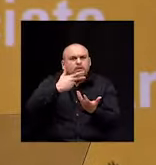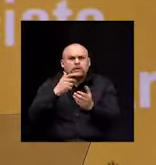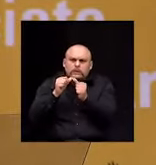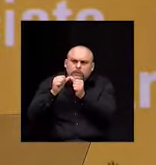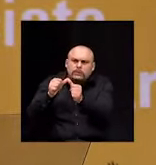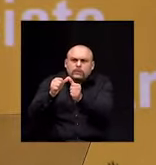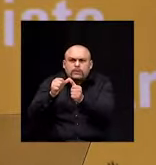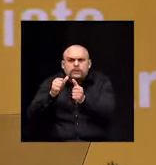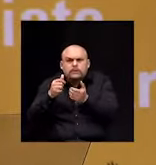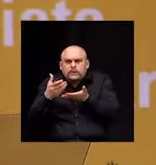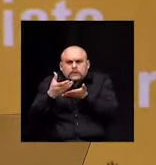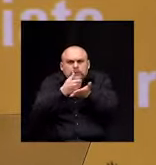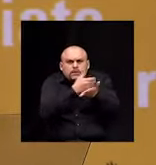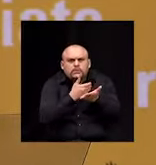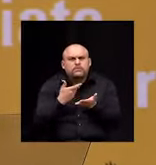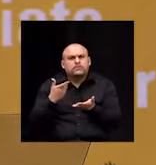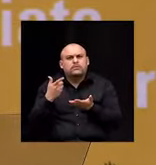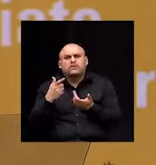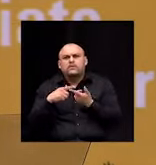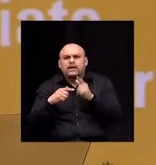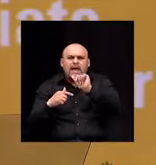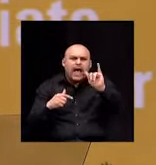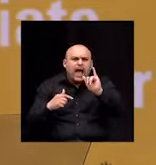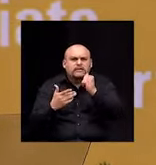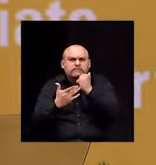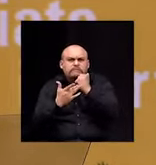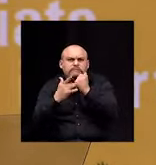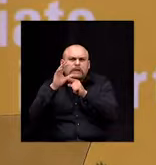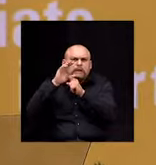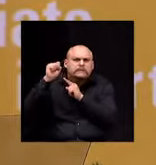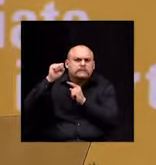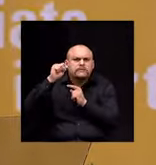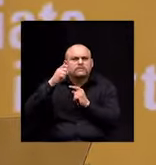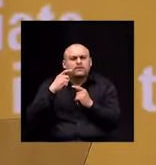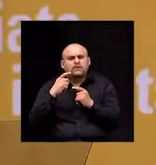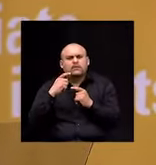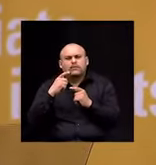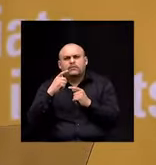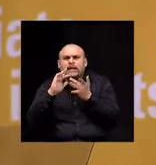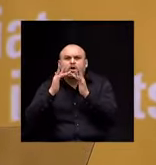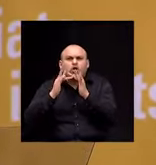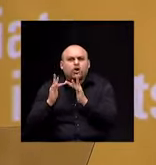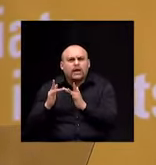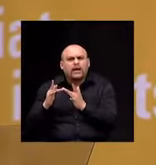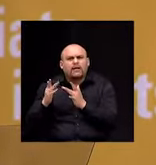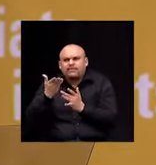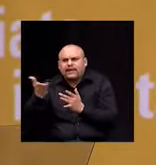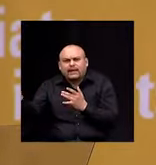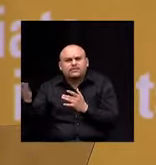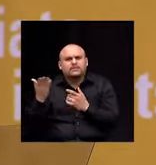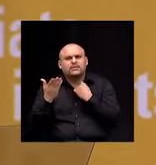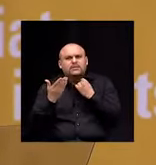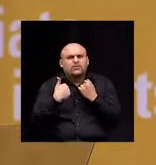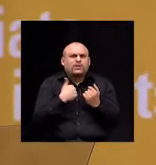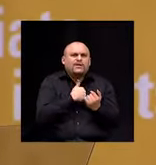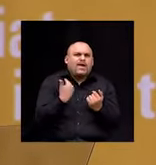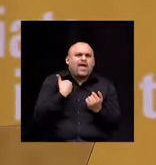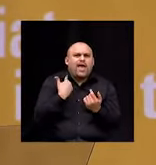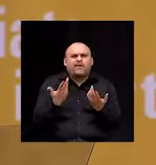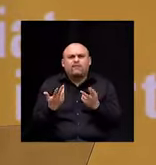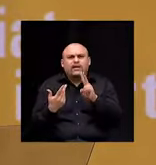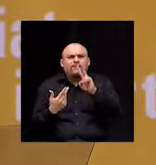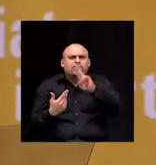sustainability, artificial intelligence, the Internet of Things. You have the